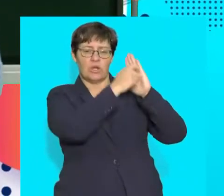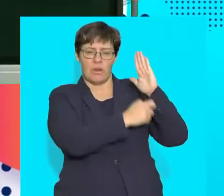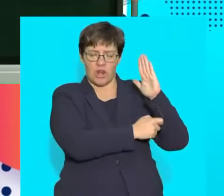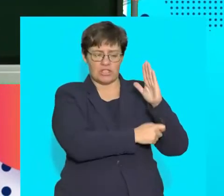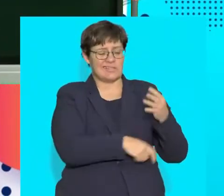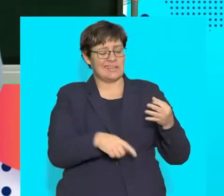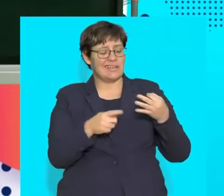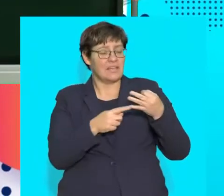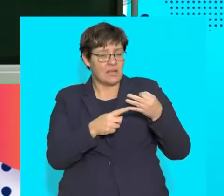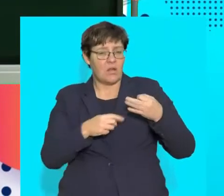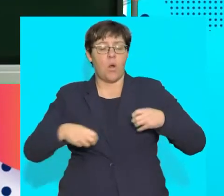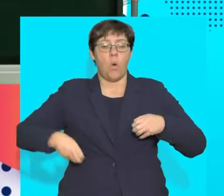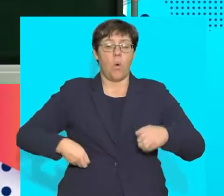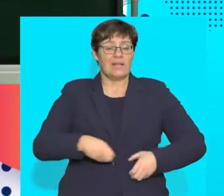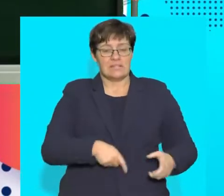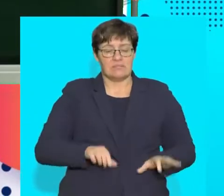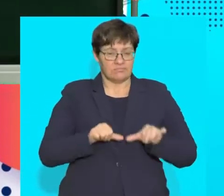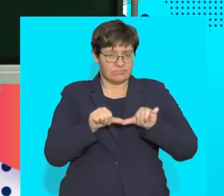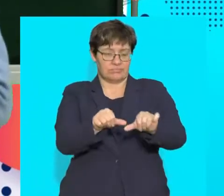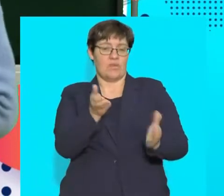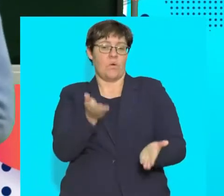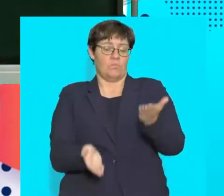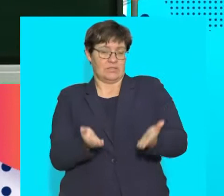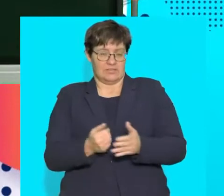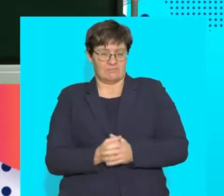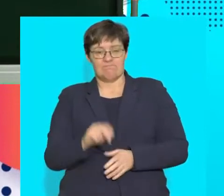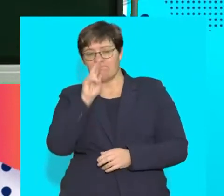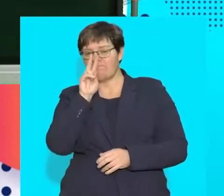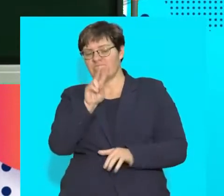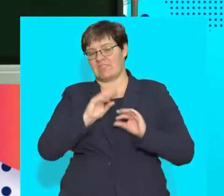maintain the process of homeostasis. Let's get straight into the lesson, folks.